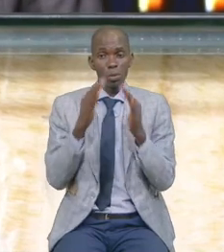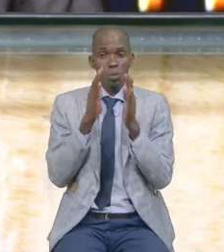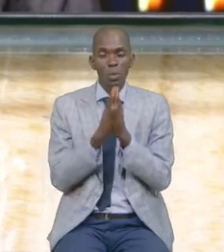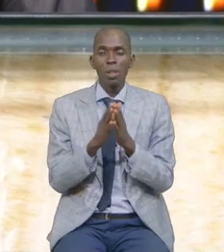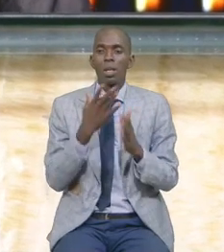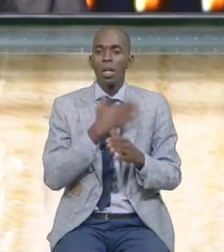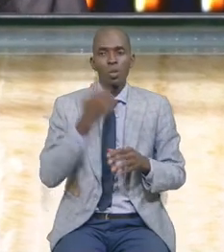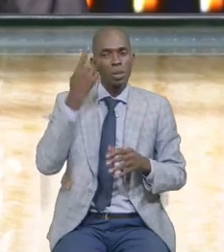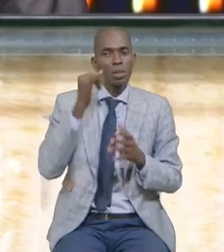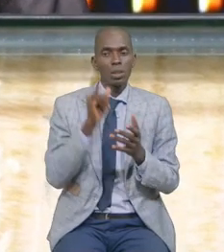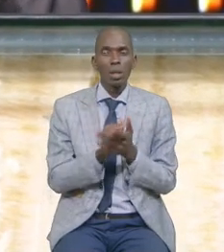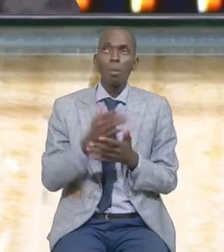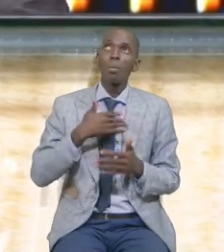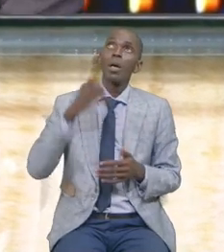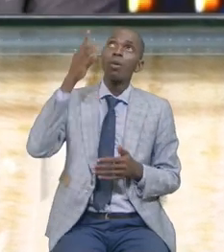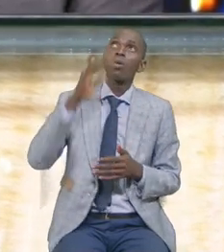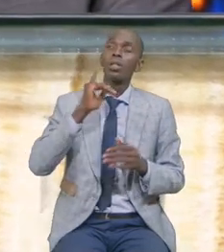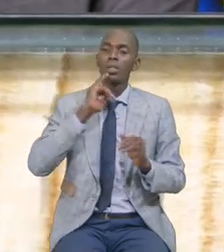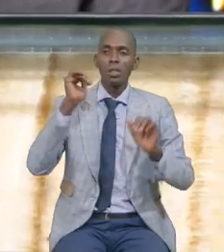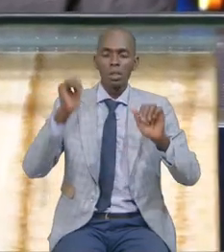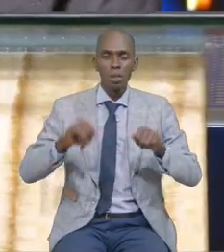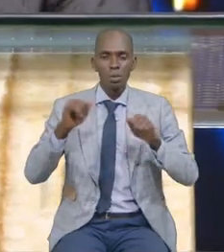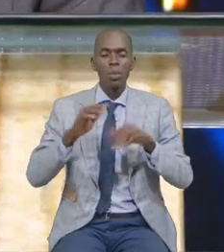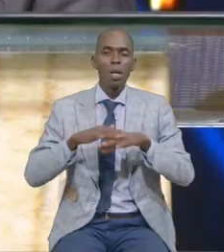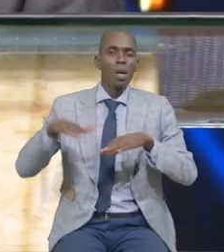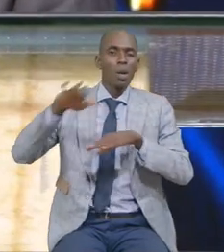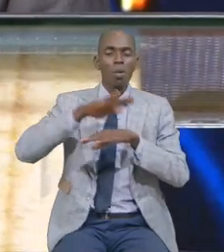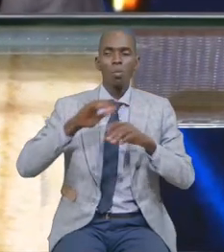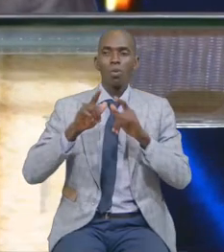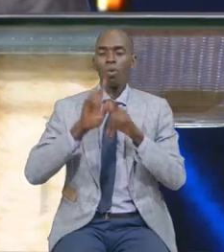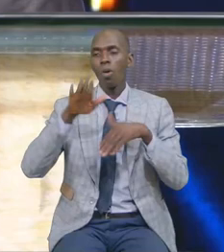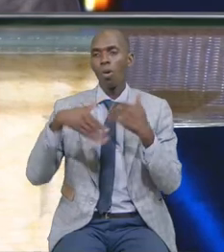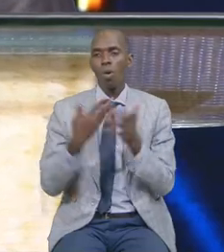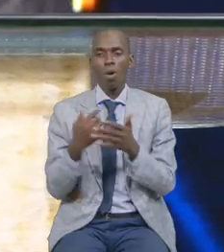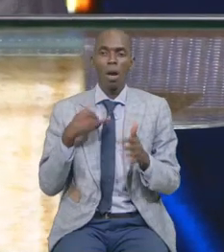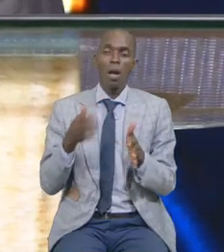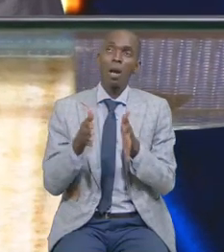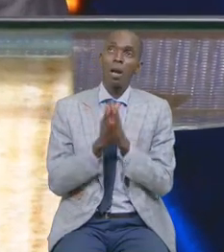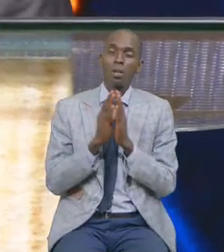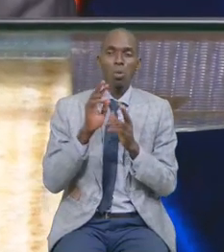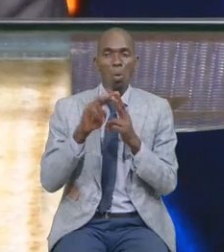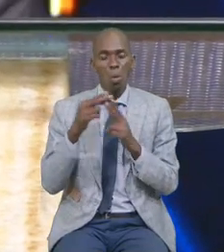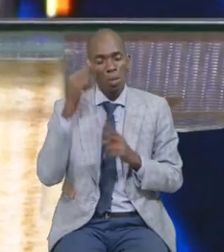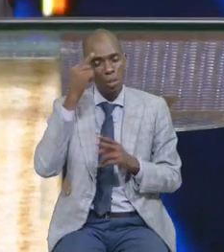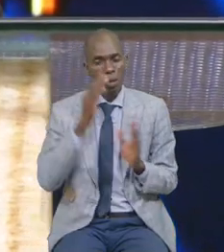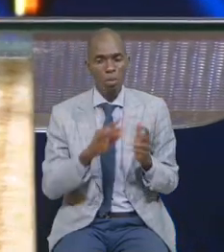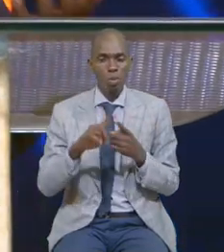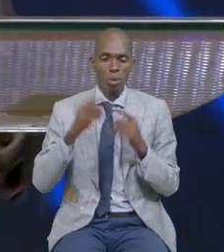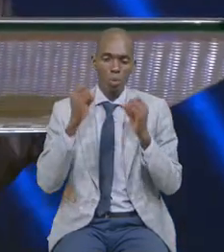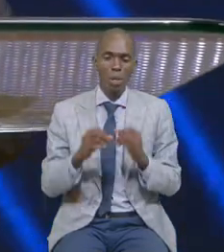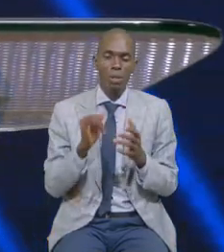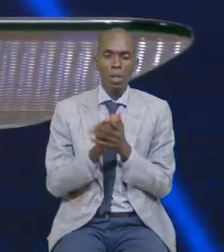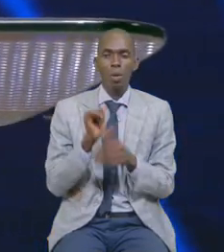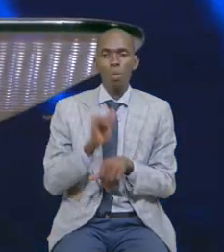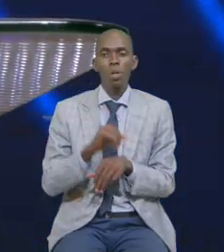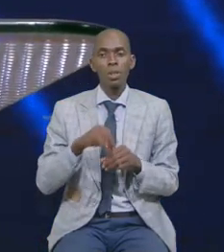exceeding abundantly above all that I according to the power that walketh me look at verse 21